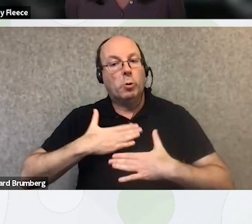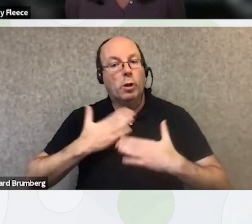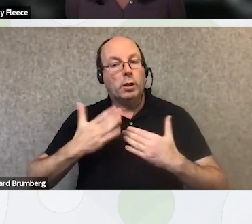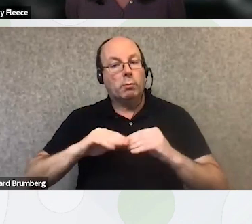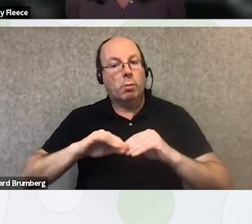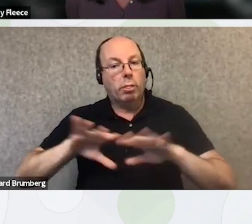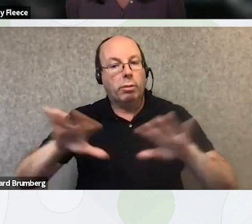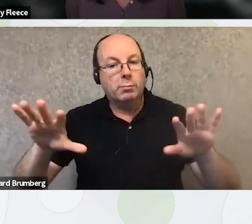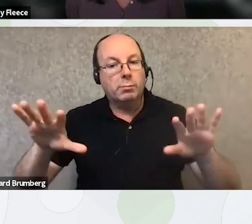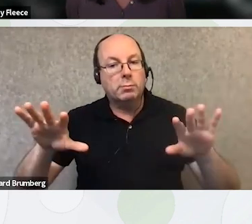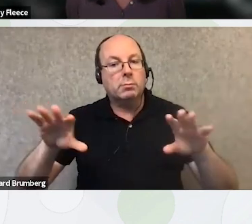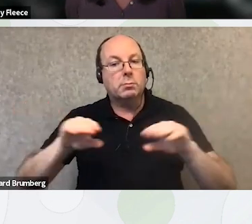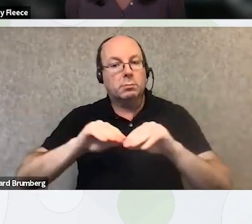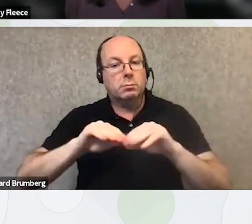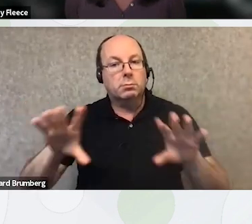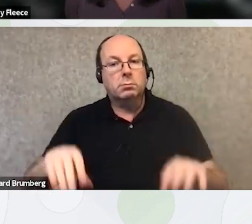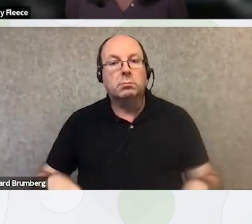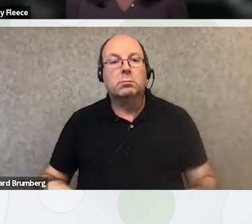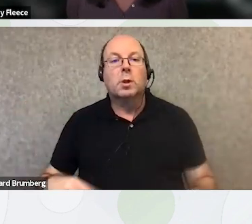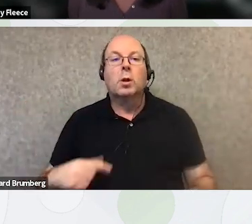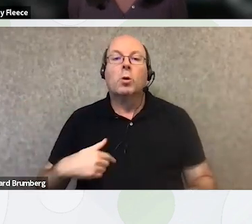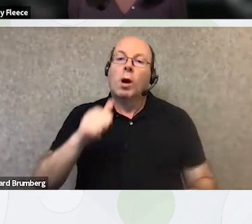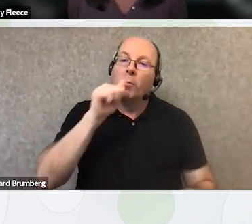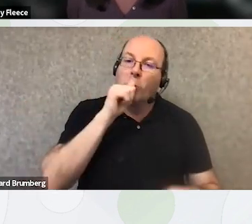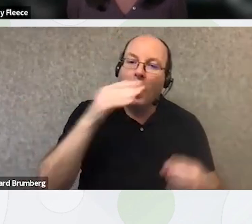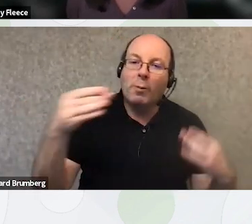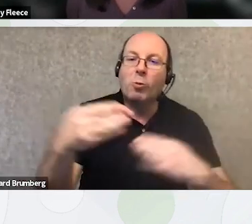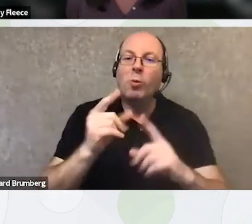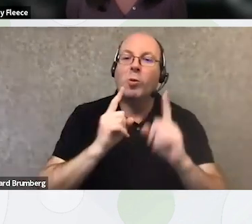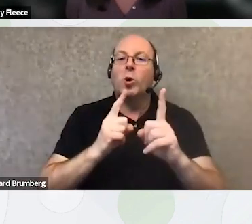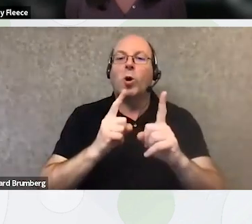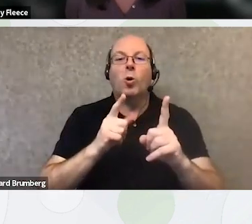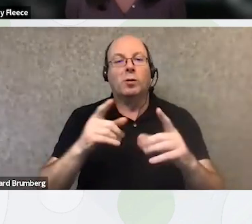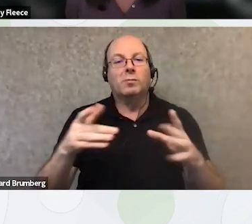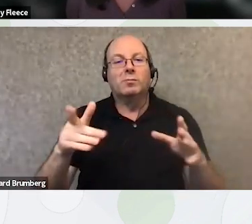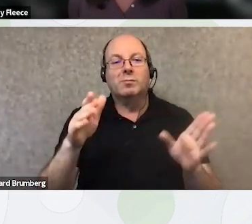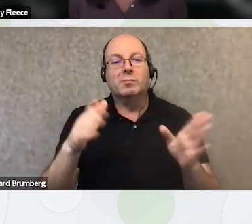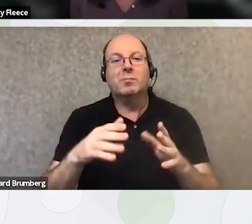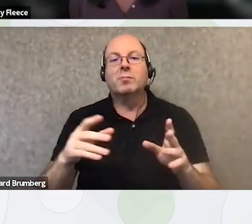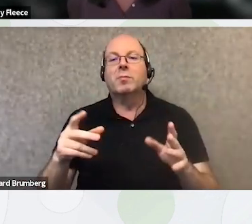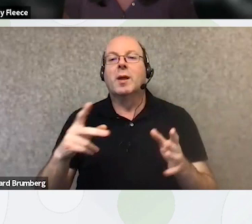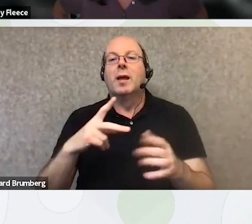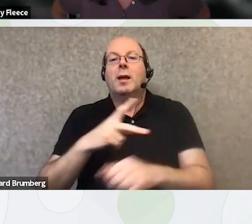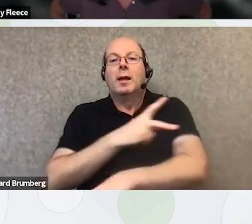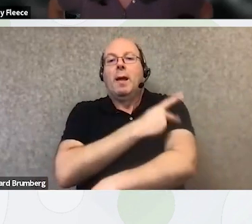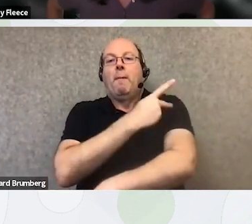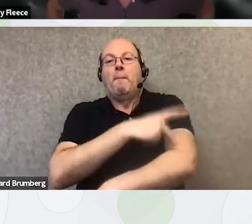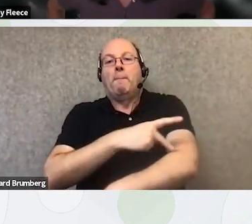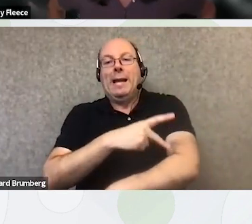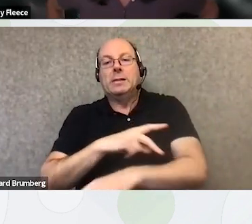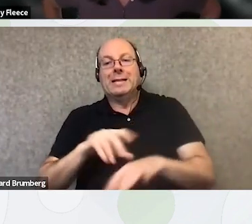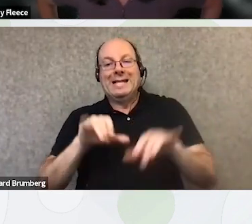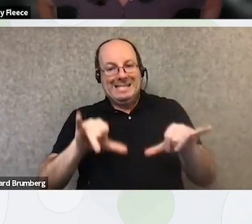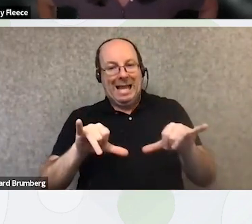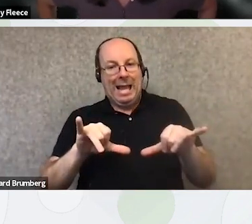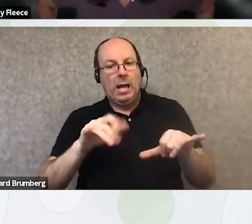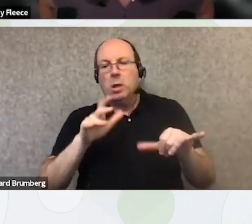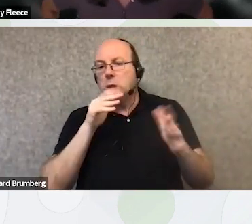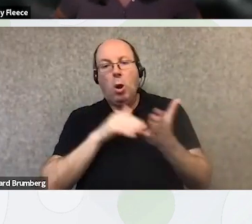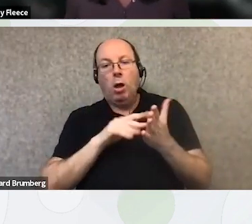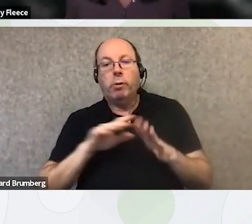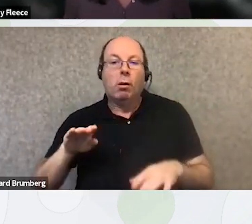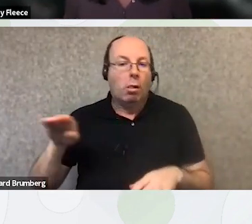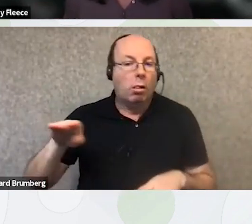whereas we strive for private rooms for our patients and really limiting patient movement throughout the healthcare facility, and